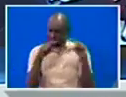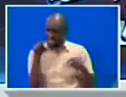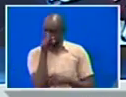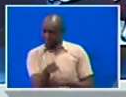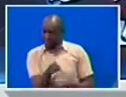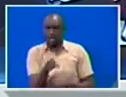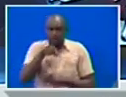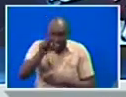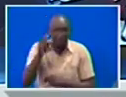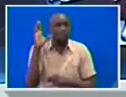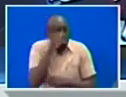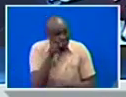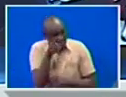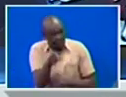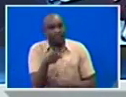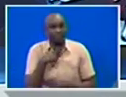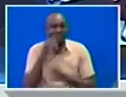what you may be missing out on.